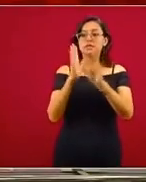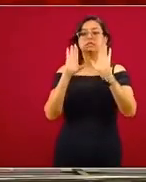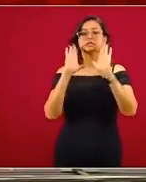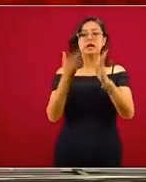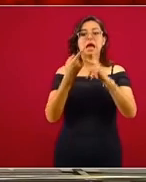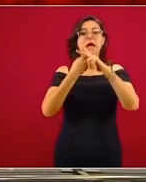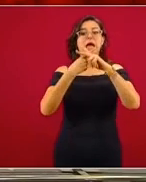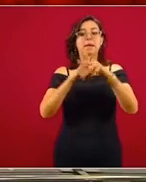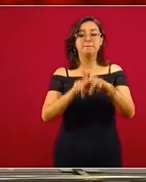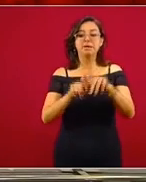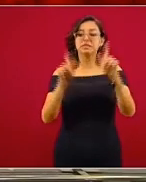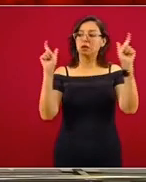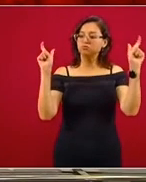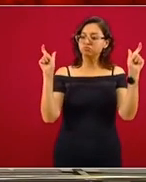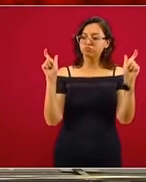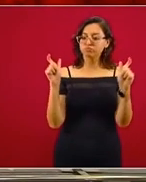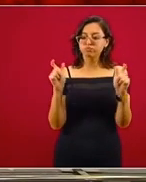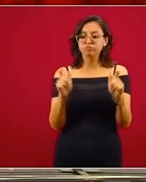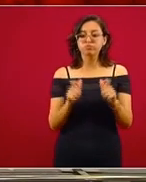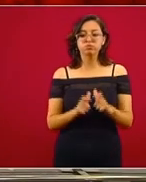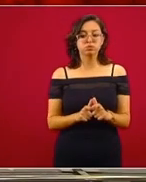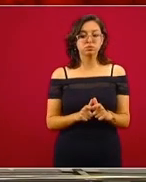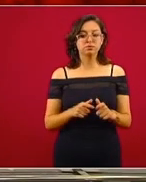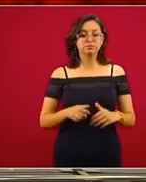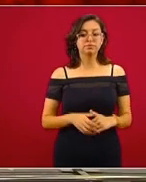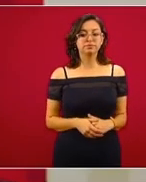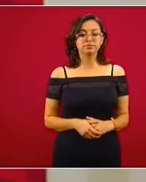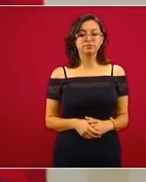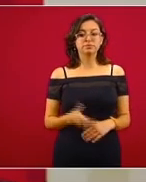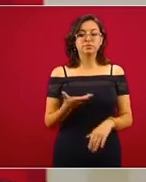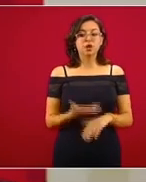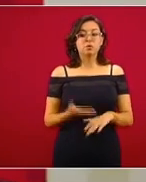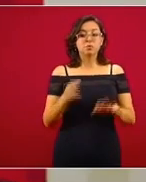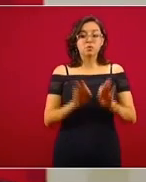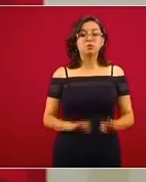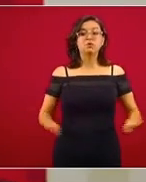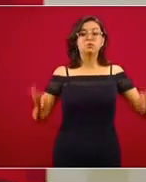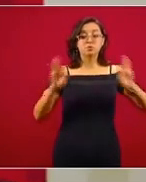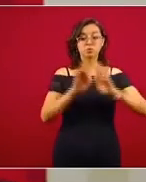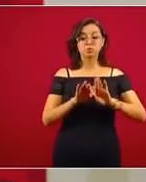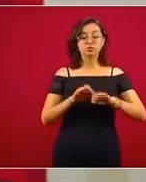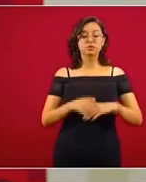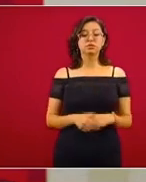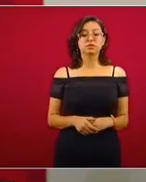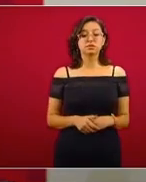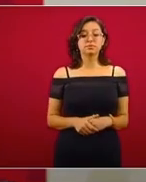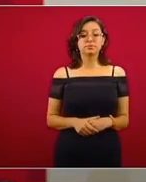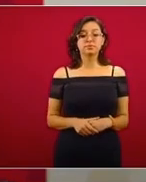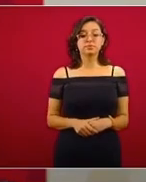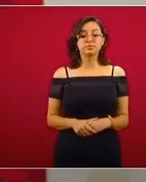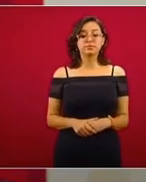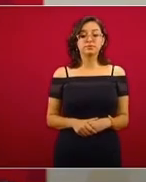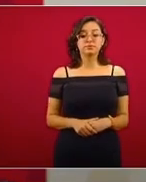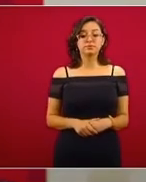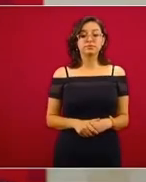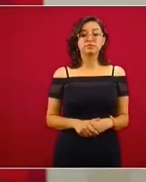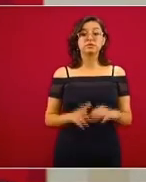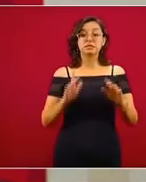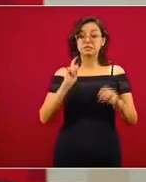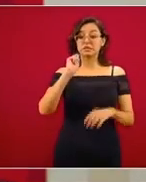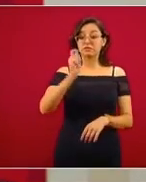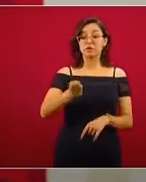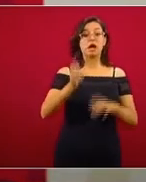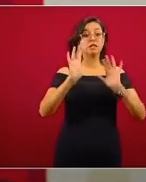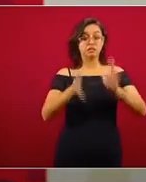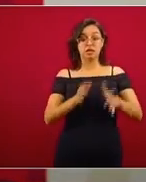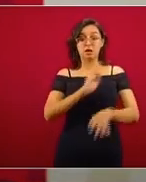downward. tendencia hacia Now, abajo. very important, Ahora, this muy does not importante, mean esto that no you quiere can decir stop que ya the se pueden suspender